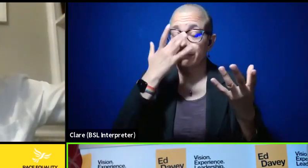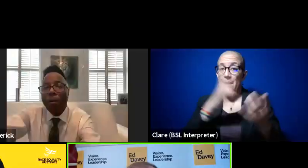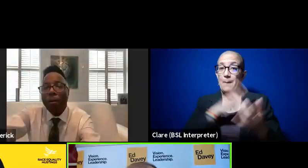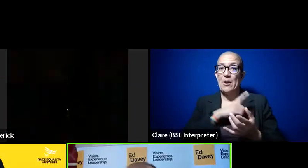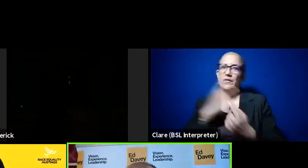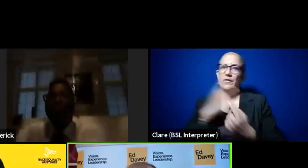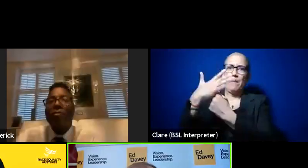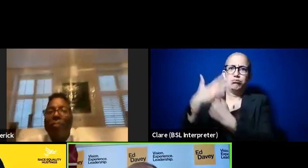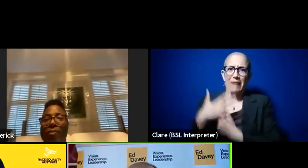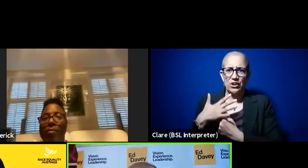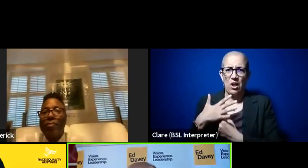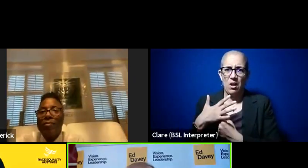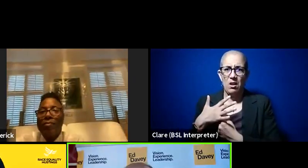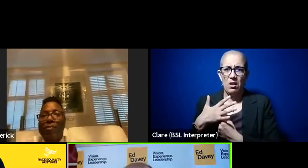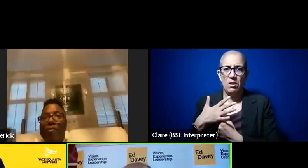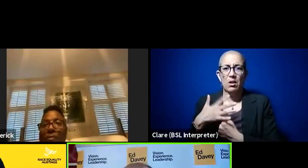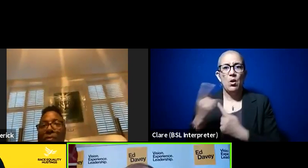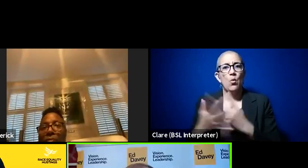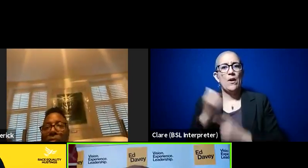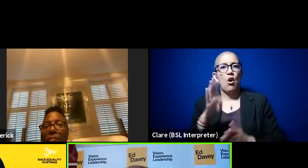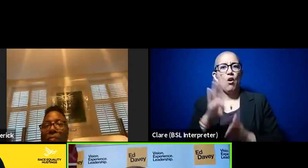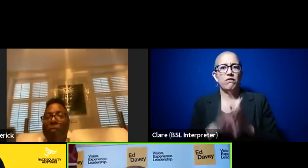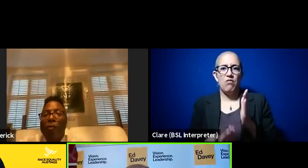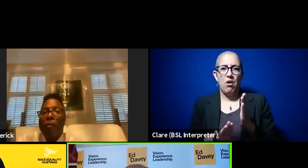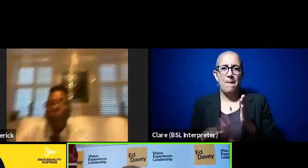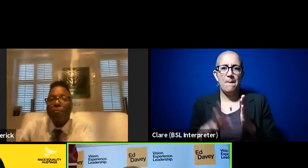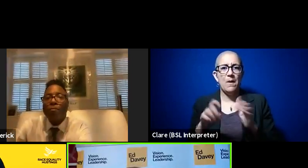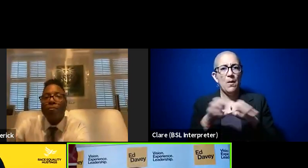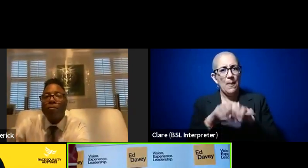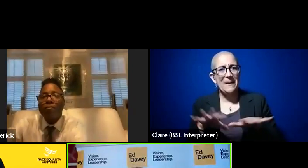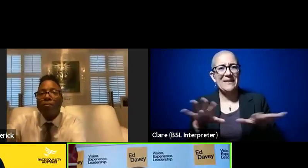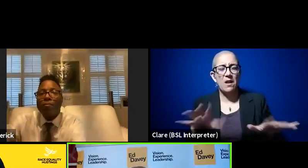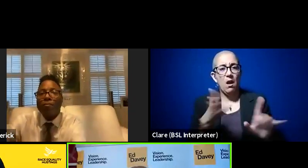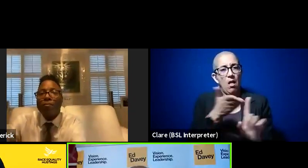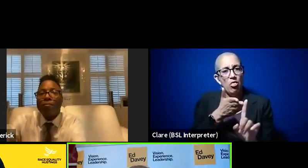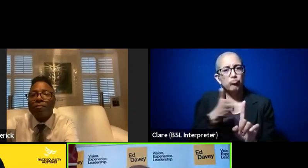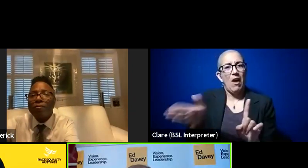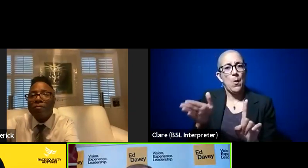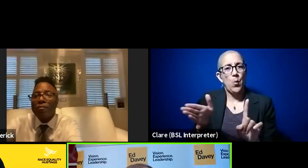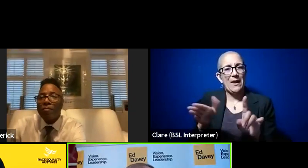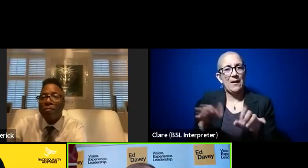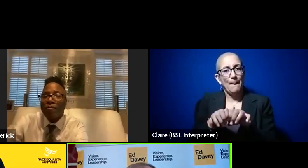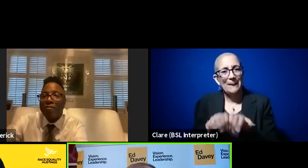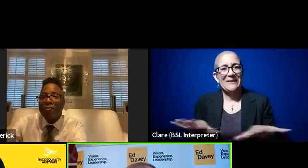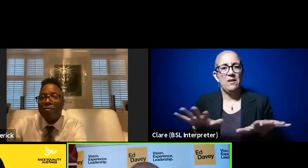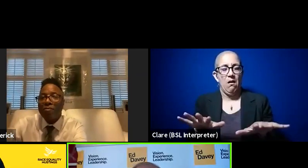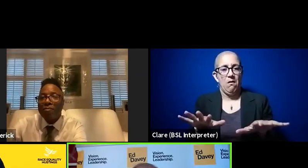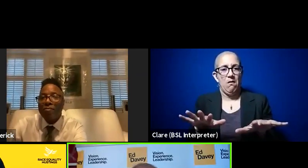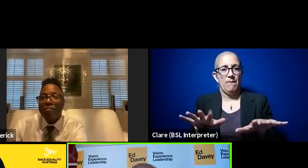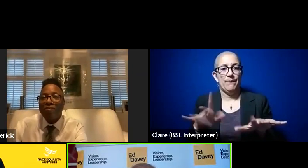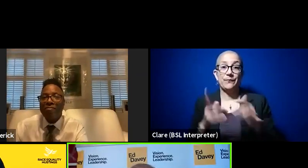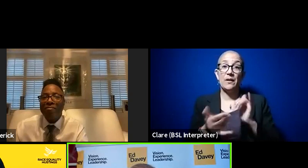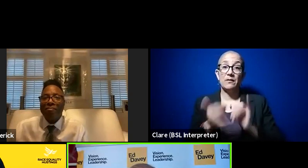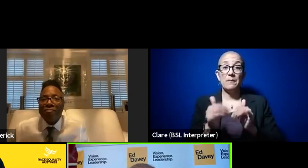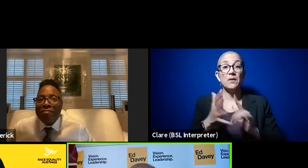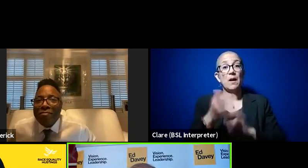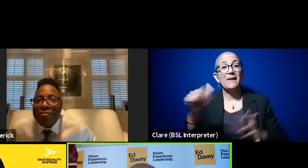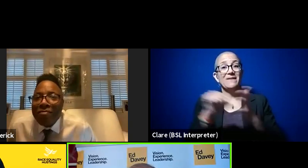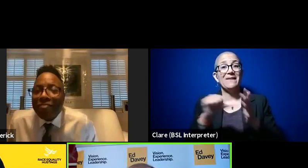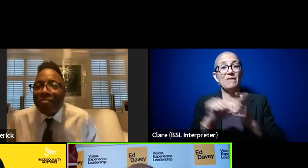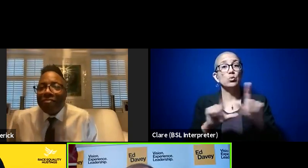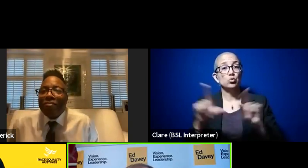pressure we were getting from the media, the right-wing media, and so on. So sometimes there are difficult choices